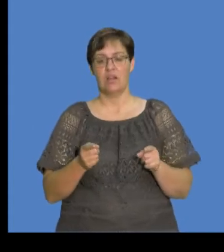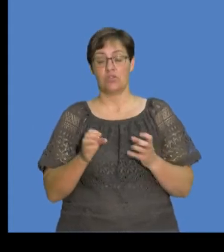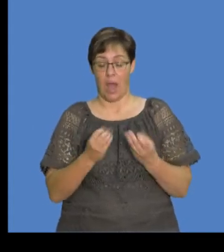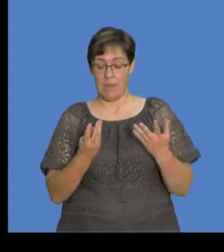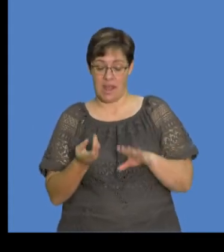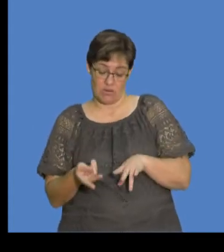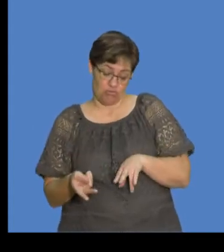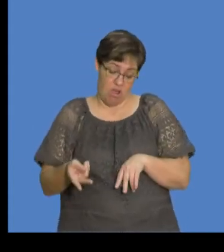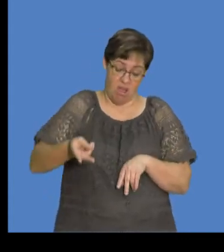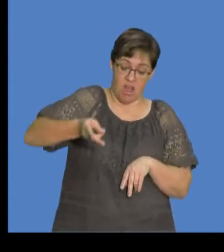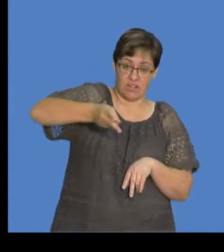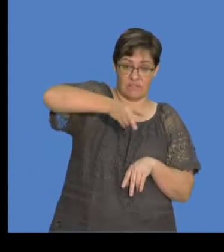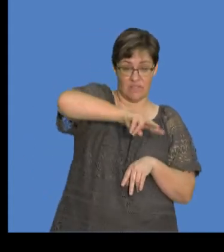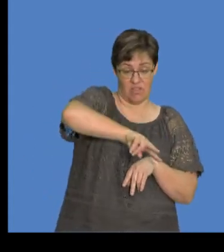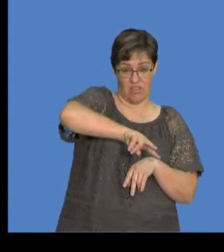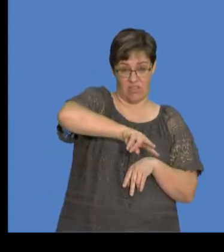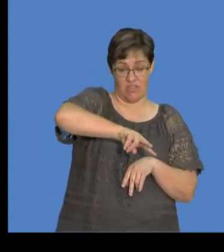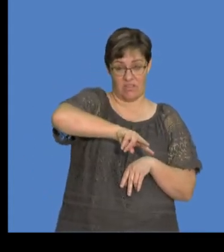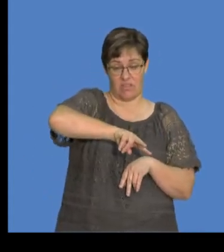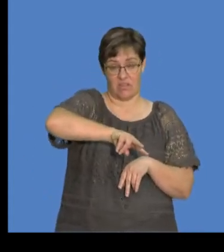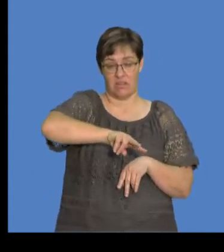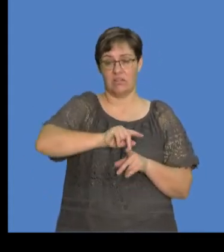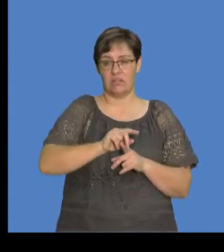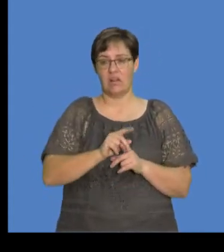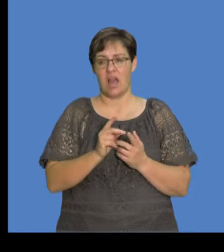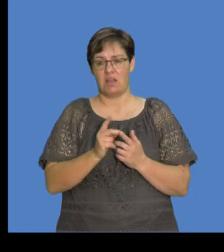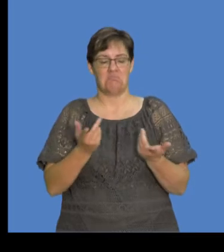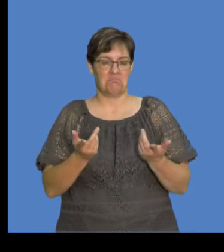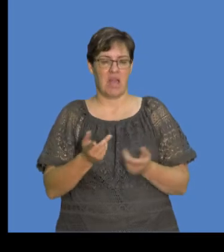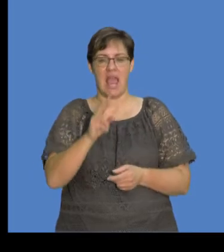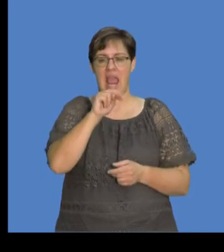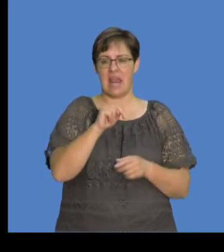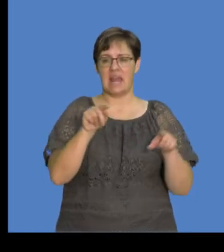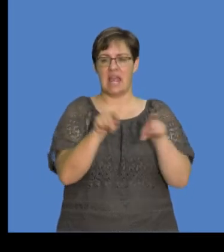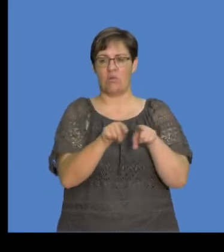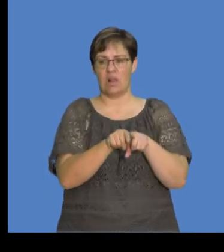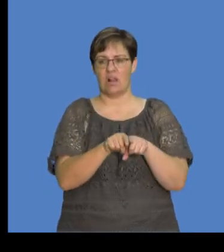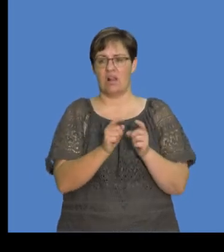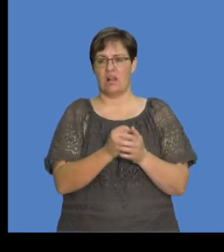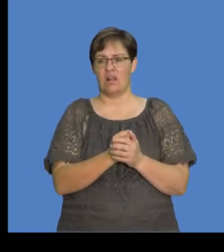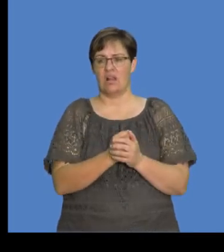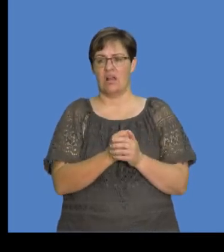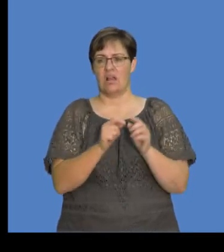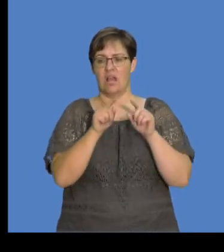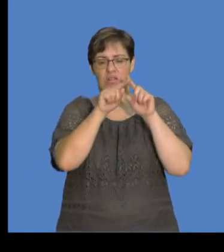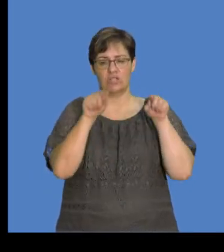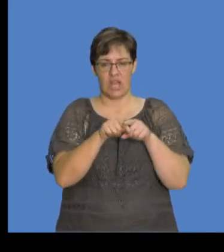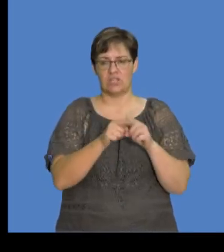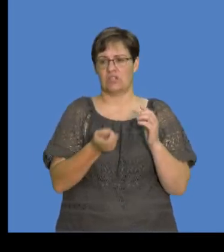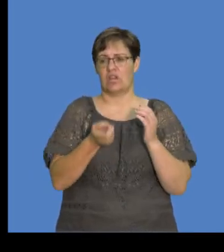of electrons transferred, if we can make that in the subject, it's going to be the change in charge. Let's